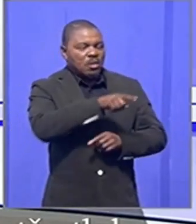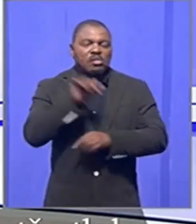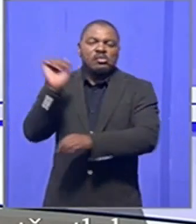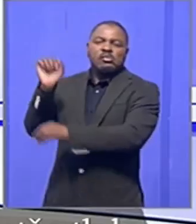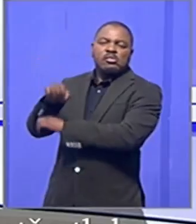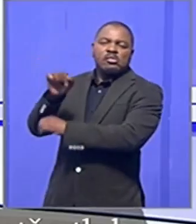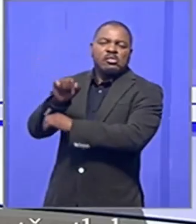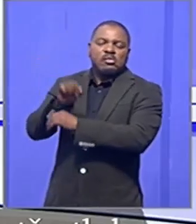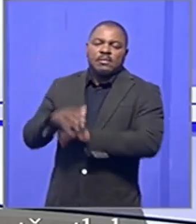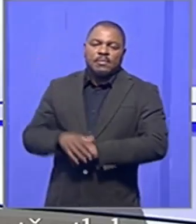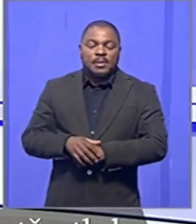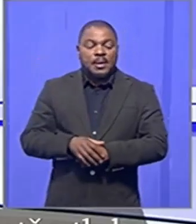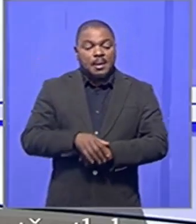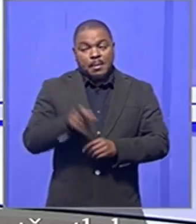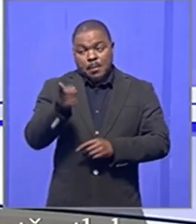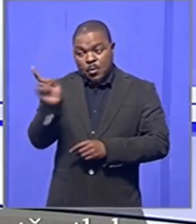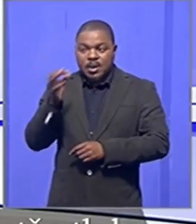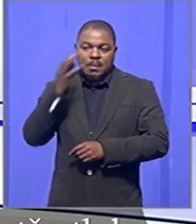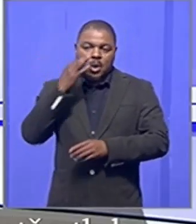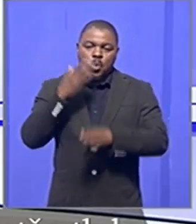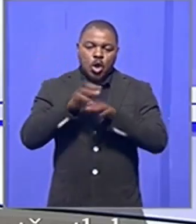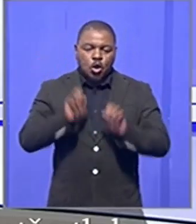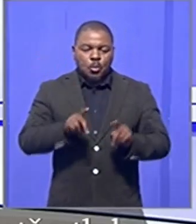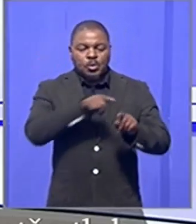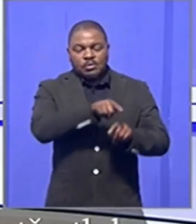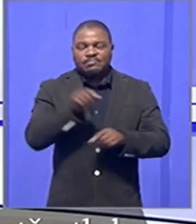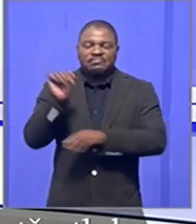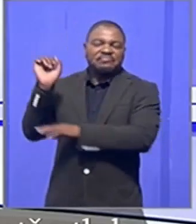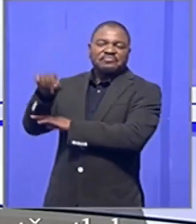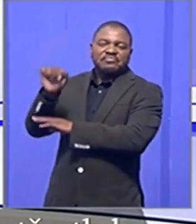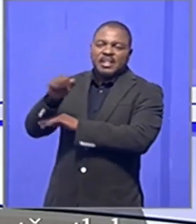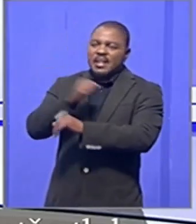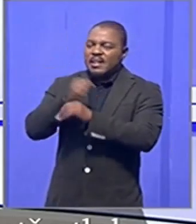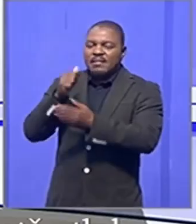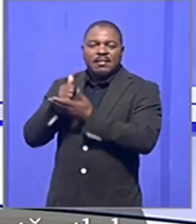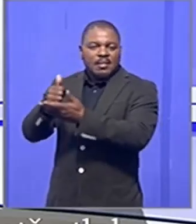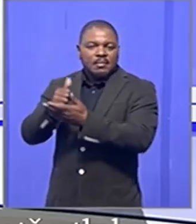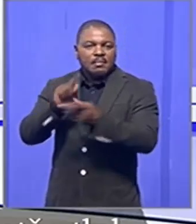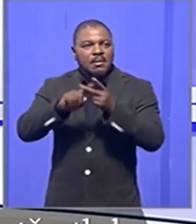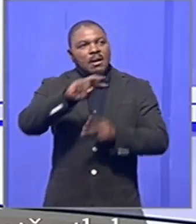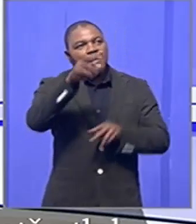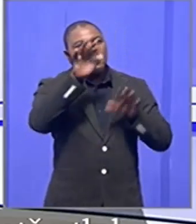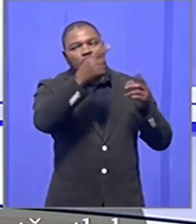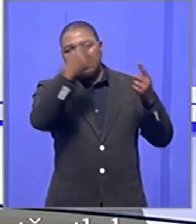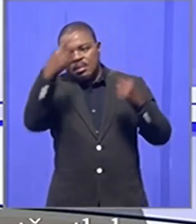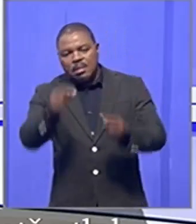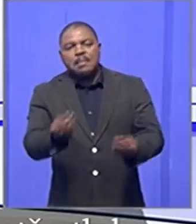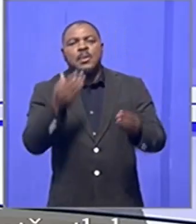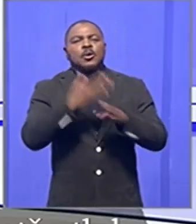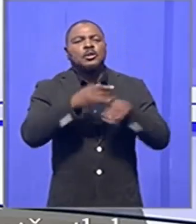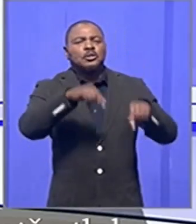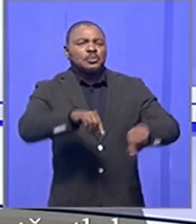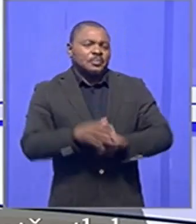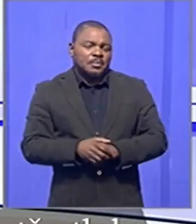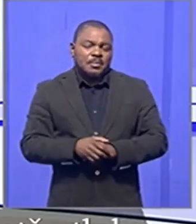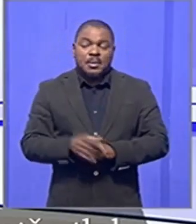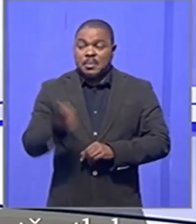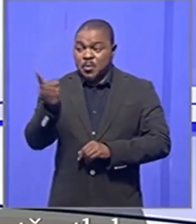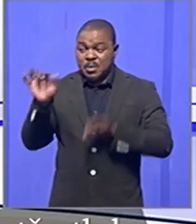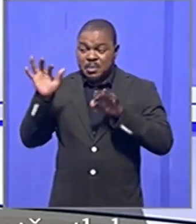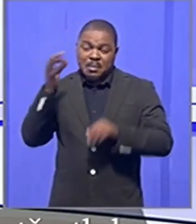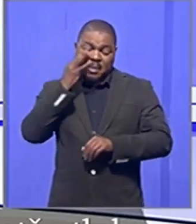re ba tshedishwa mahlo ka dikgoba tša mešomo gomme ba jane wa badudi ba dinaga di šele. Badudi bao ba re mmuši wa